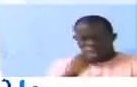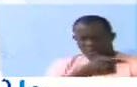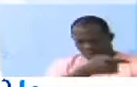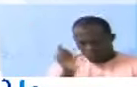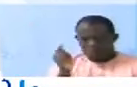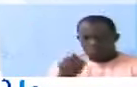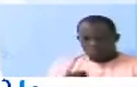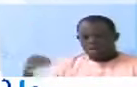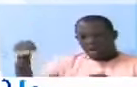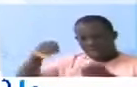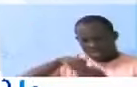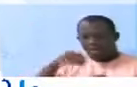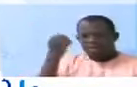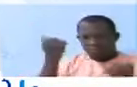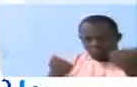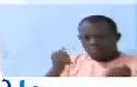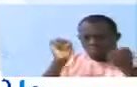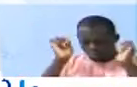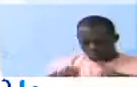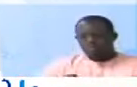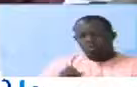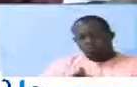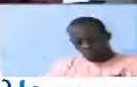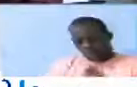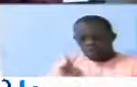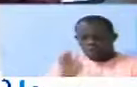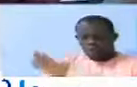vehicle so that we can go.